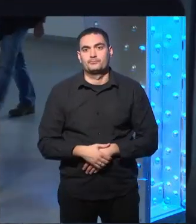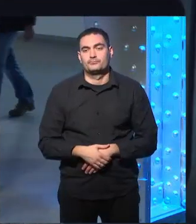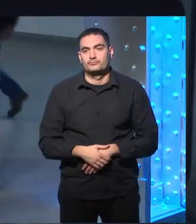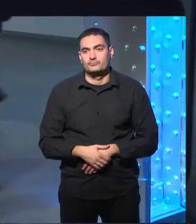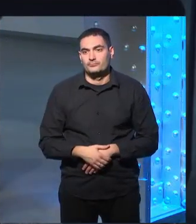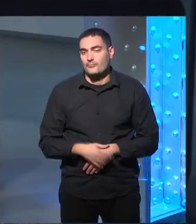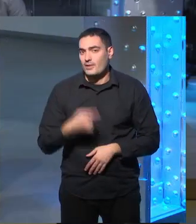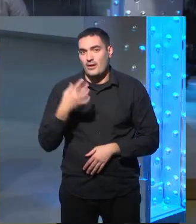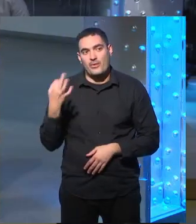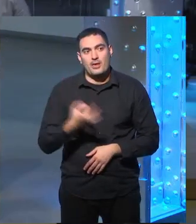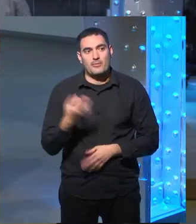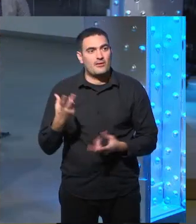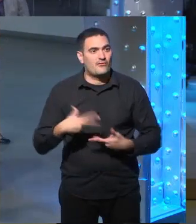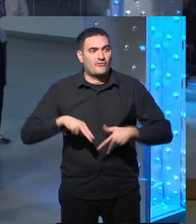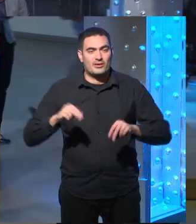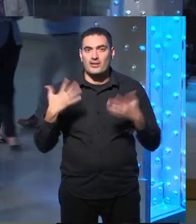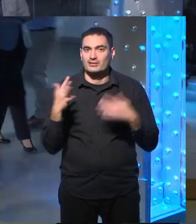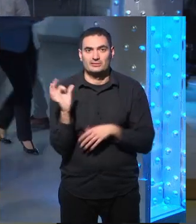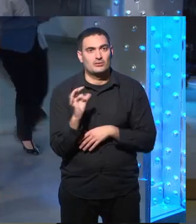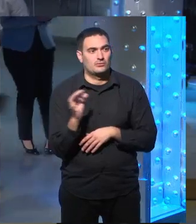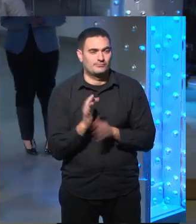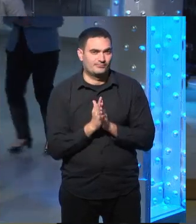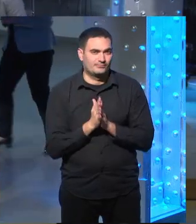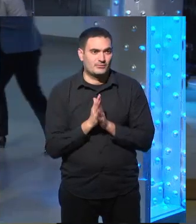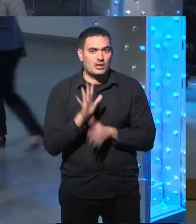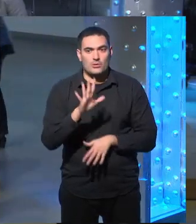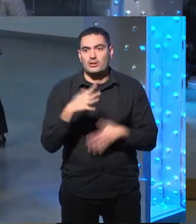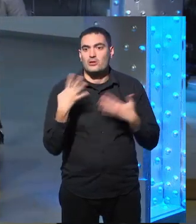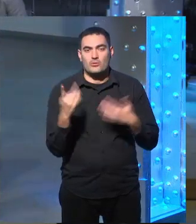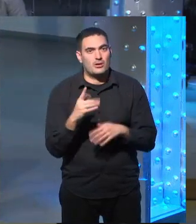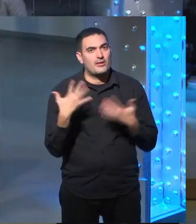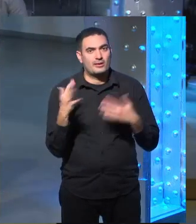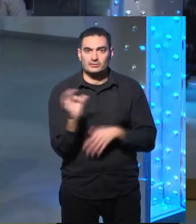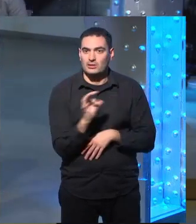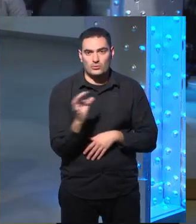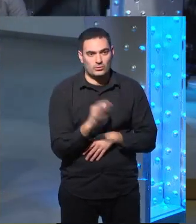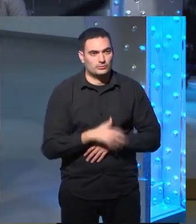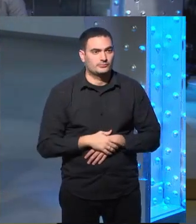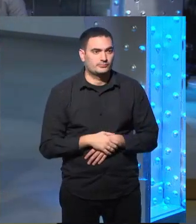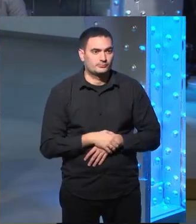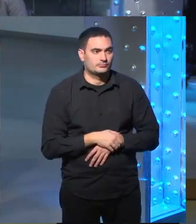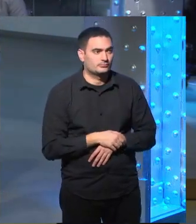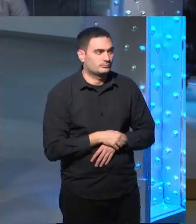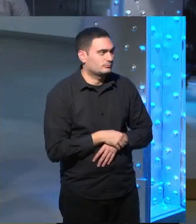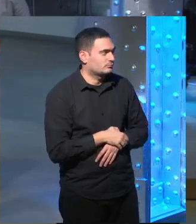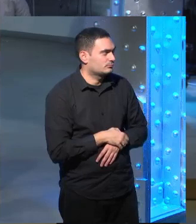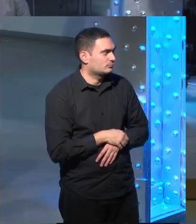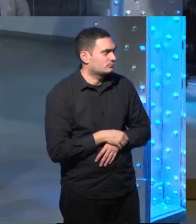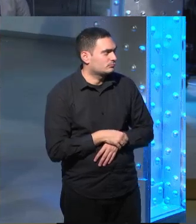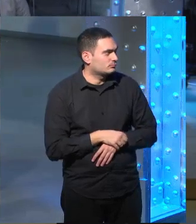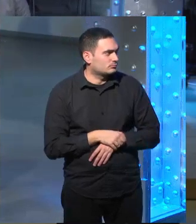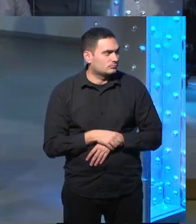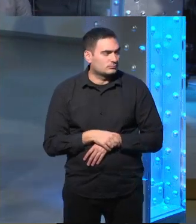points. So we're not so far from there. We have just 10 seconds. 10 seconds for each of you